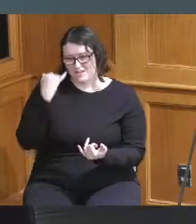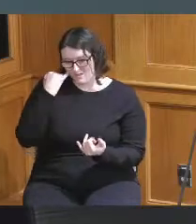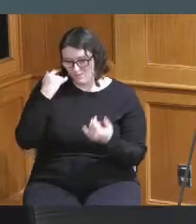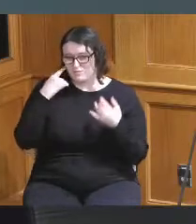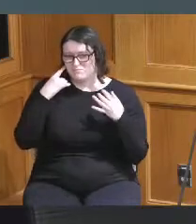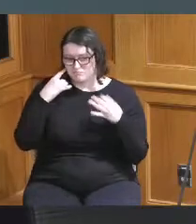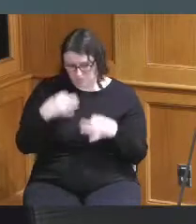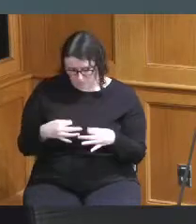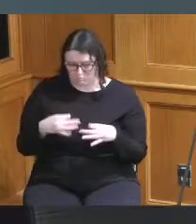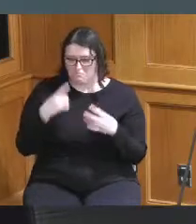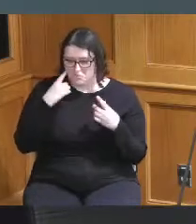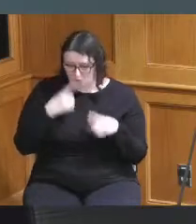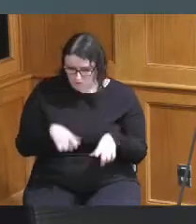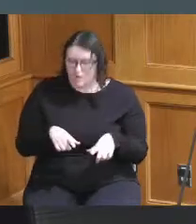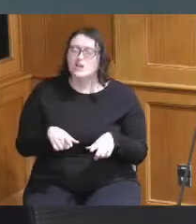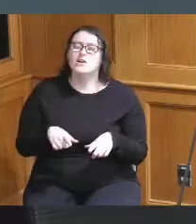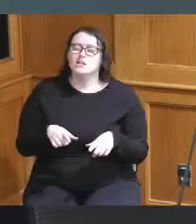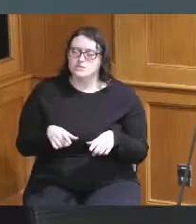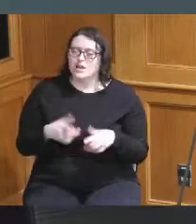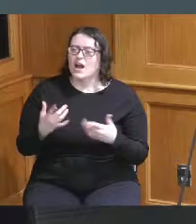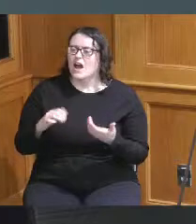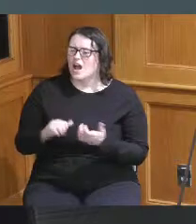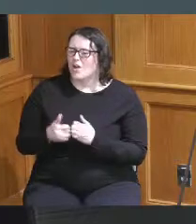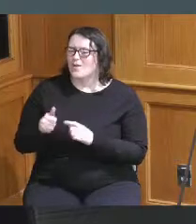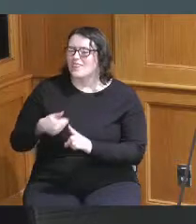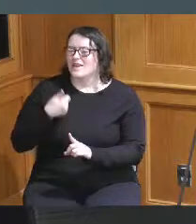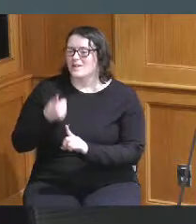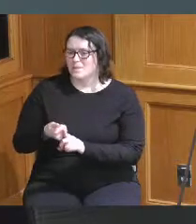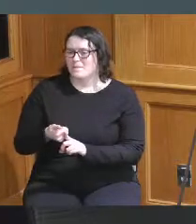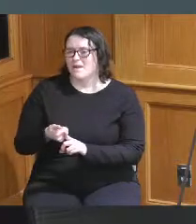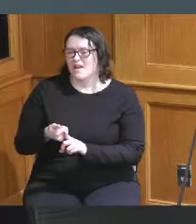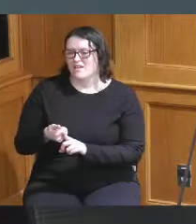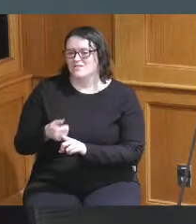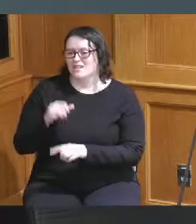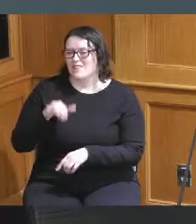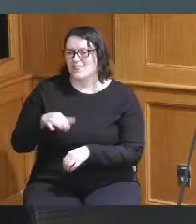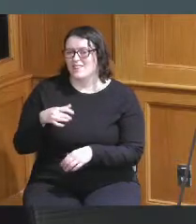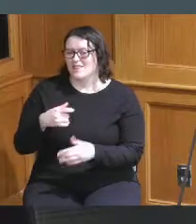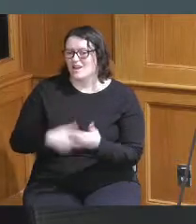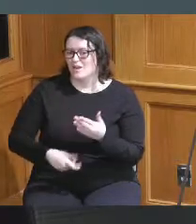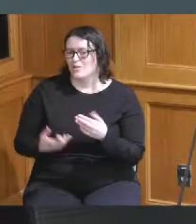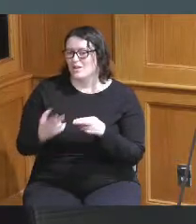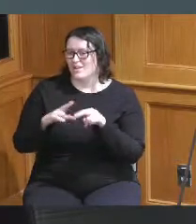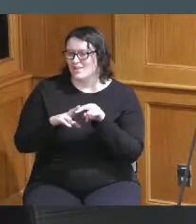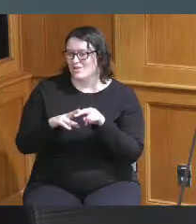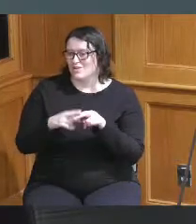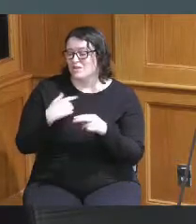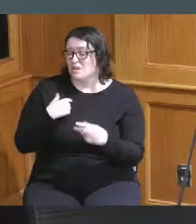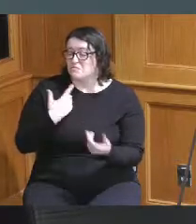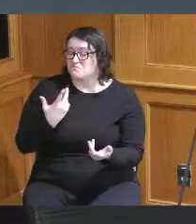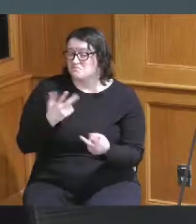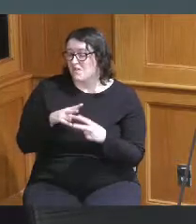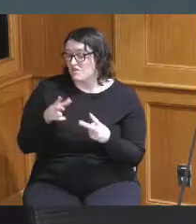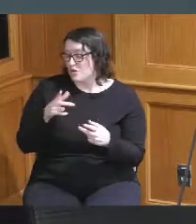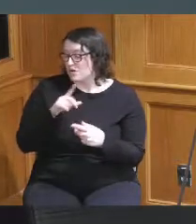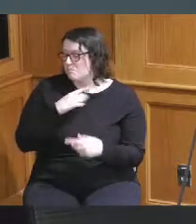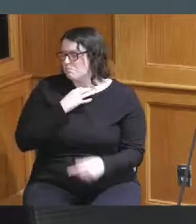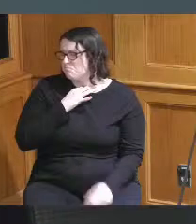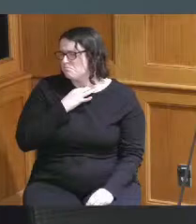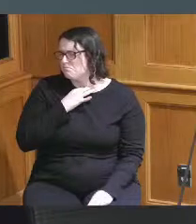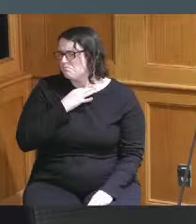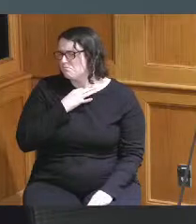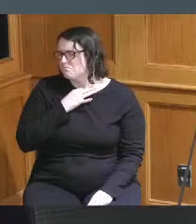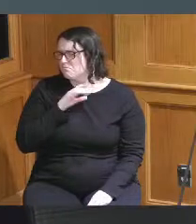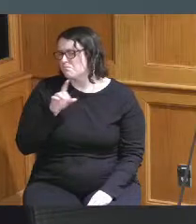did agree on the impervious fee, how would that impact the increase that we're talking about? So I'm very inquisitive